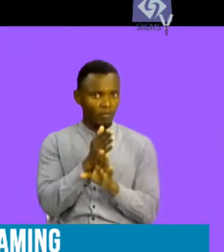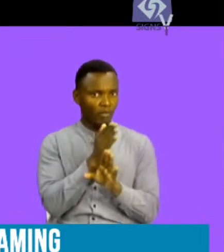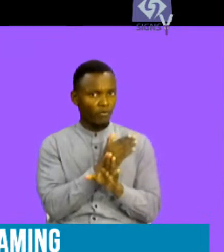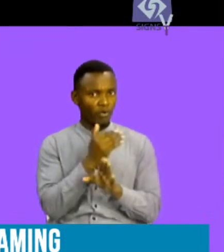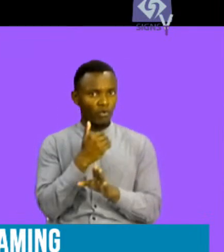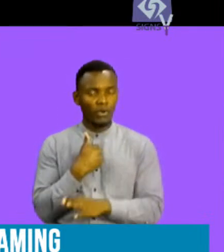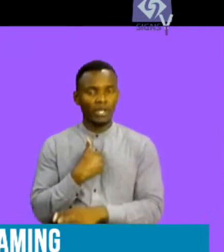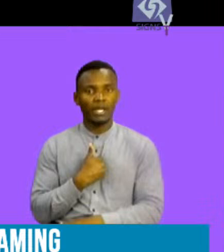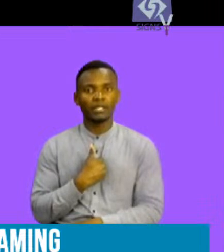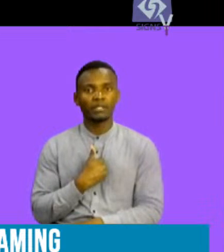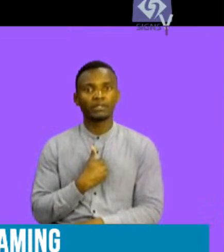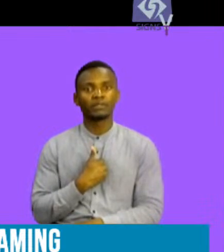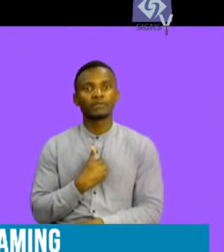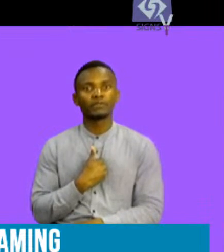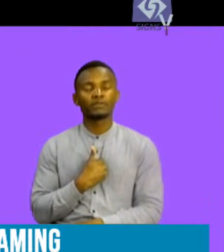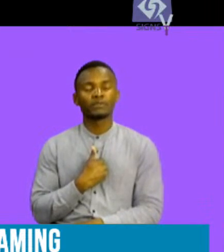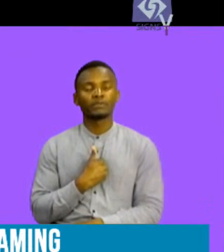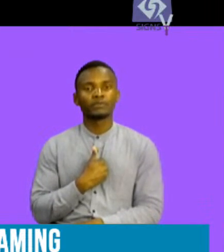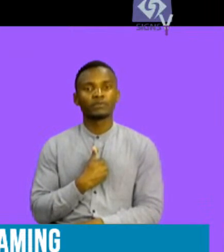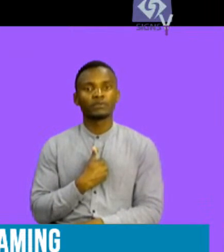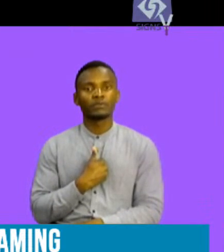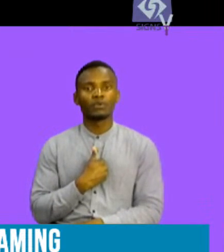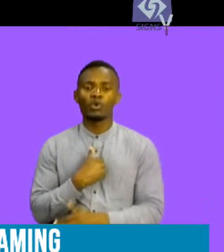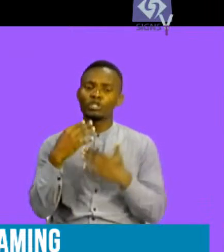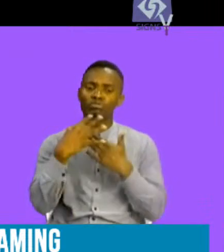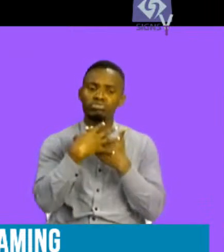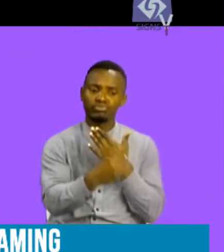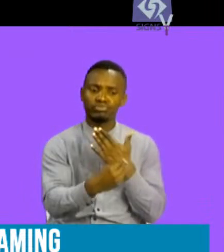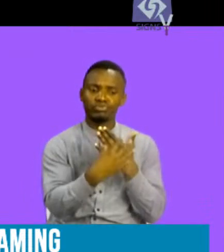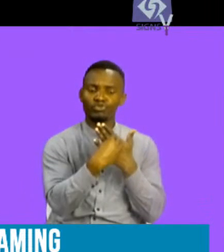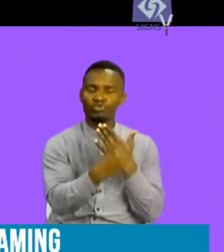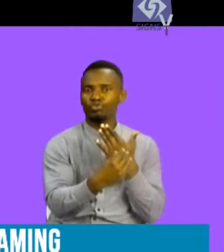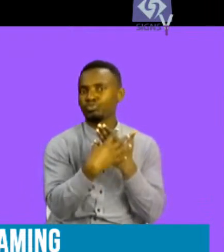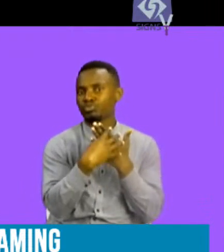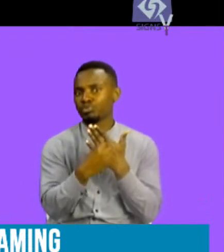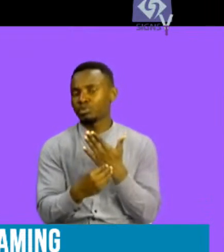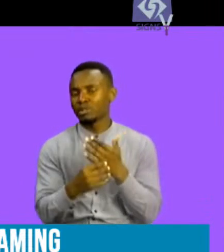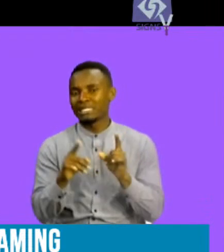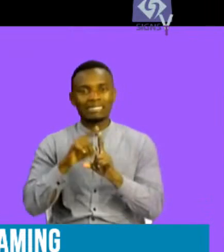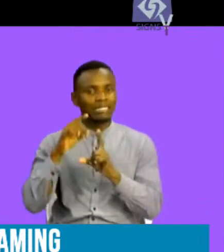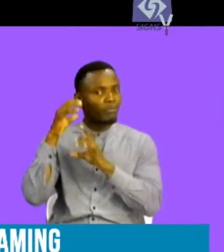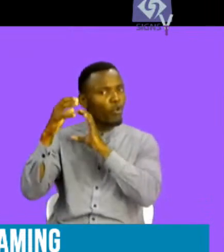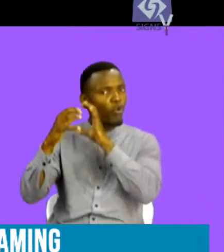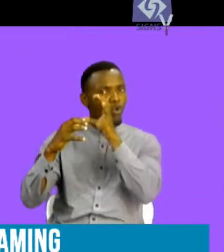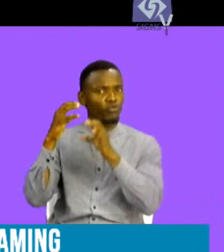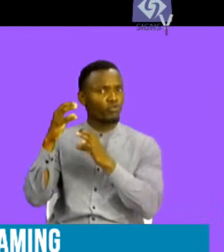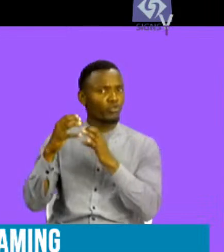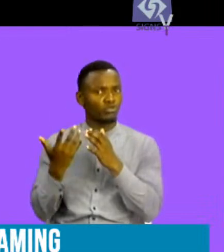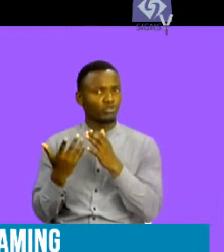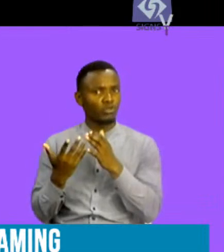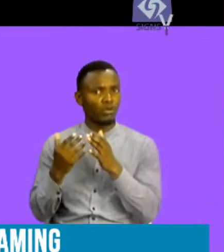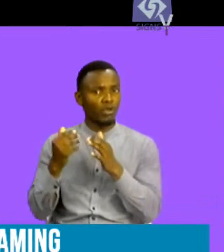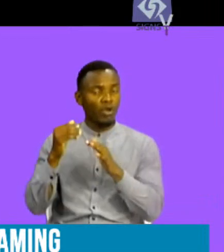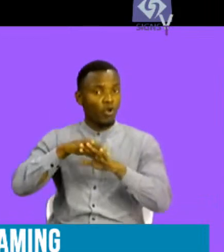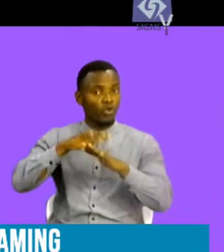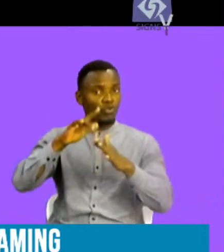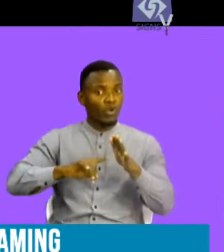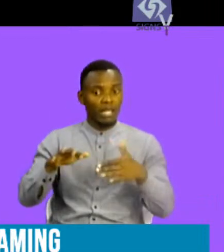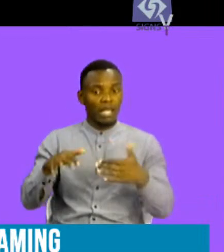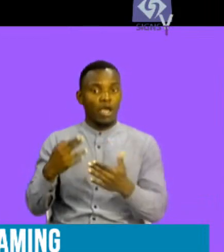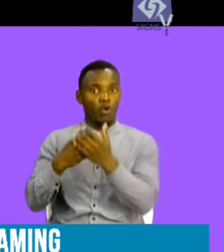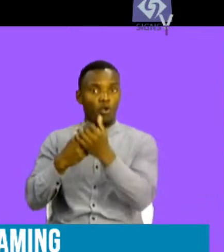of duplication. Yes. And sometimes I want to call it confusion in terms of how do even partners